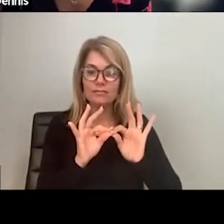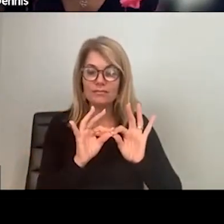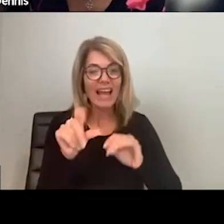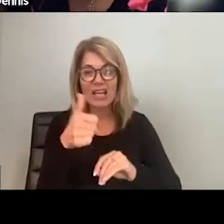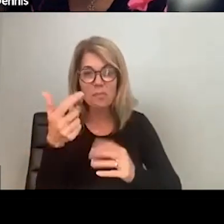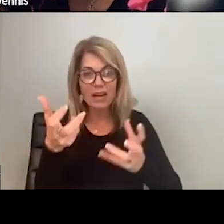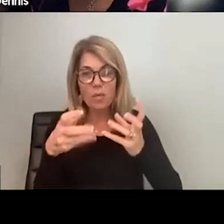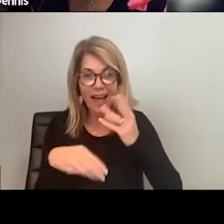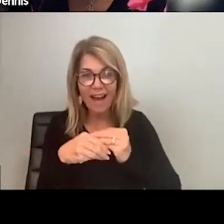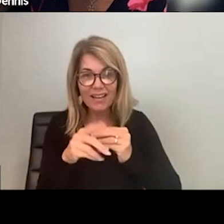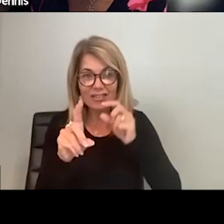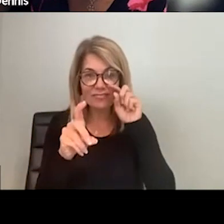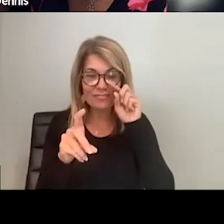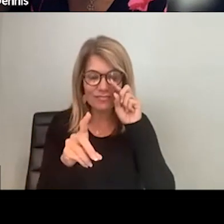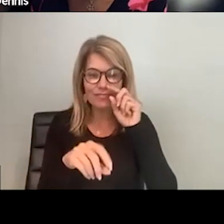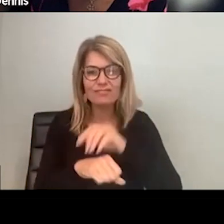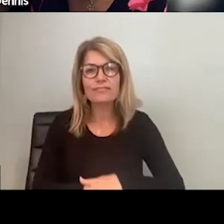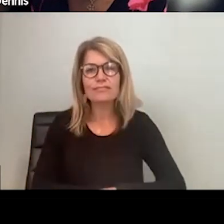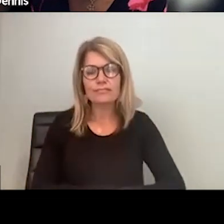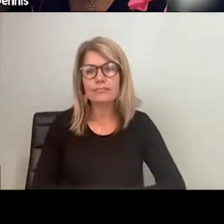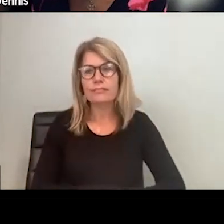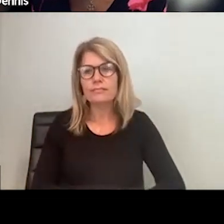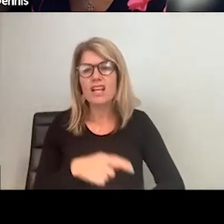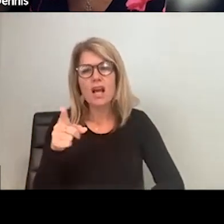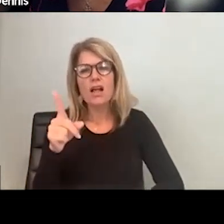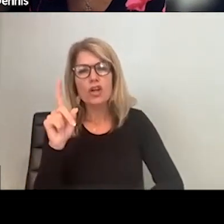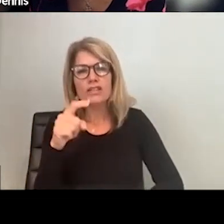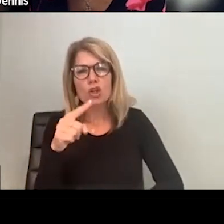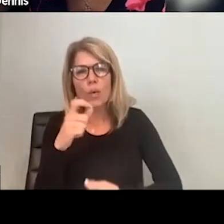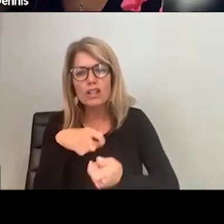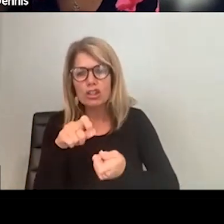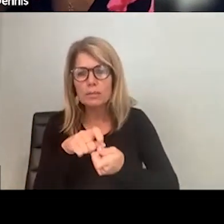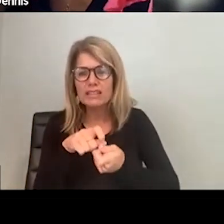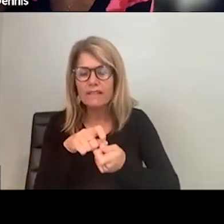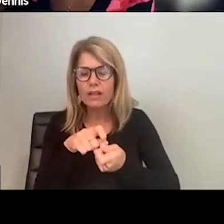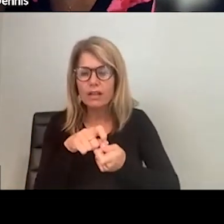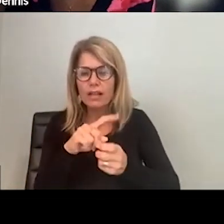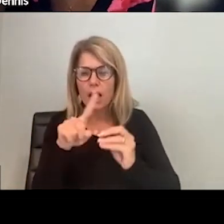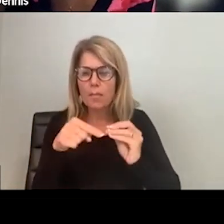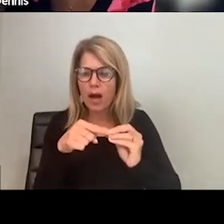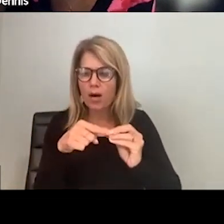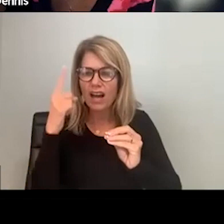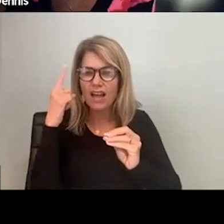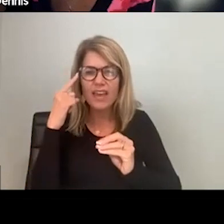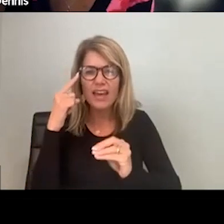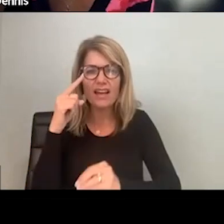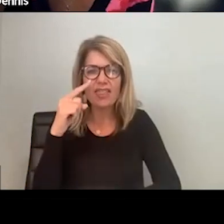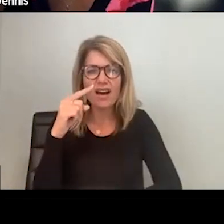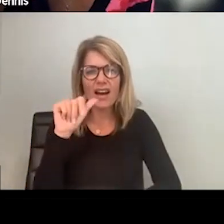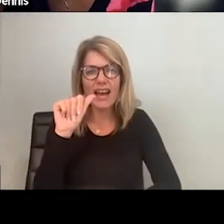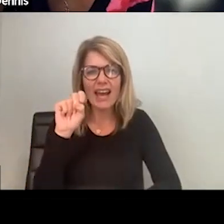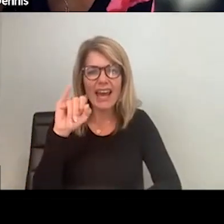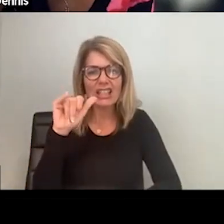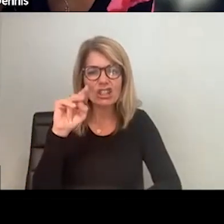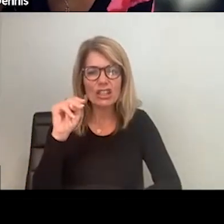that? Okay. So there were some questions specifically about, I think, Asian American populations